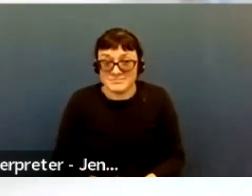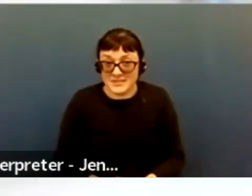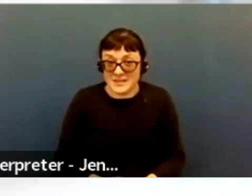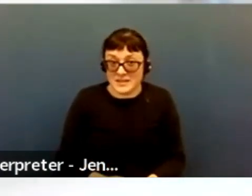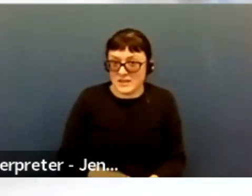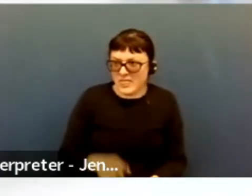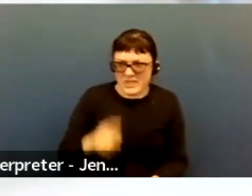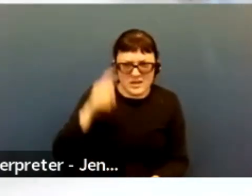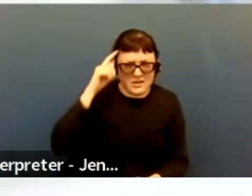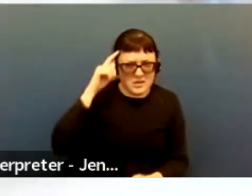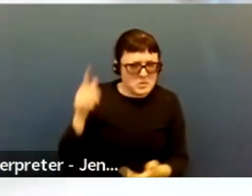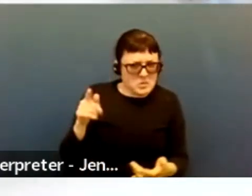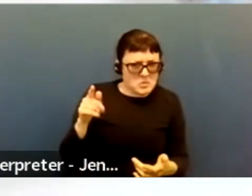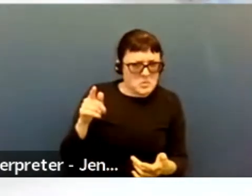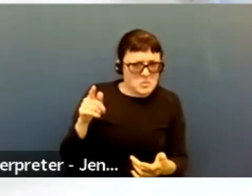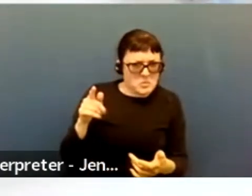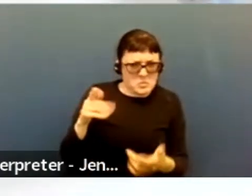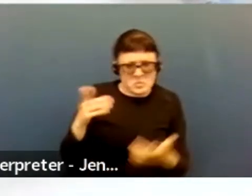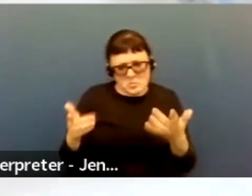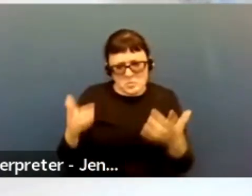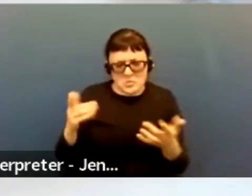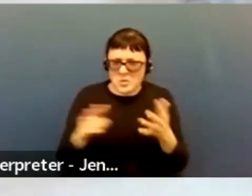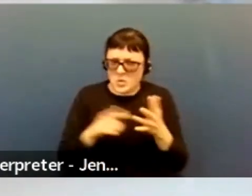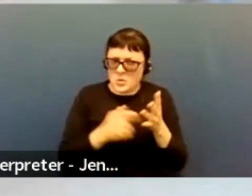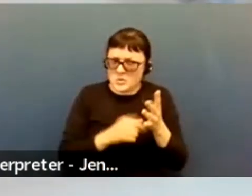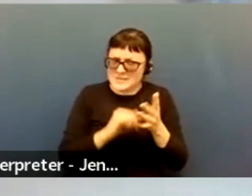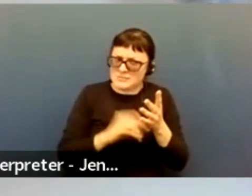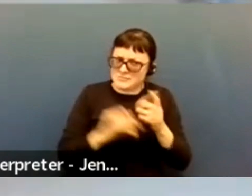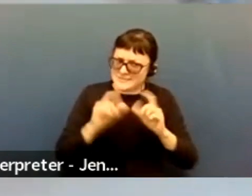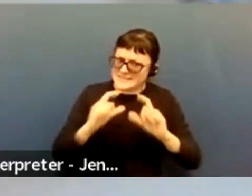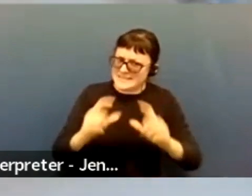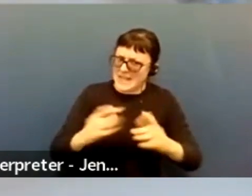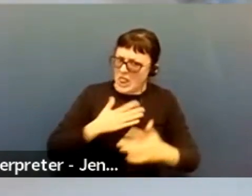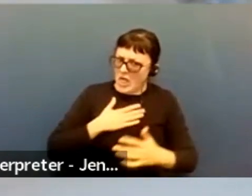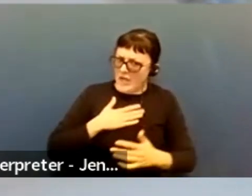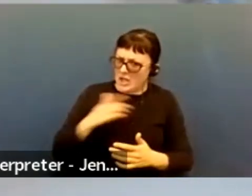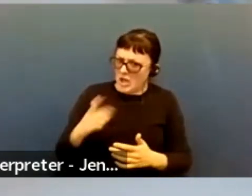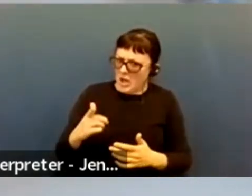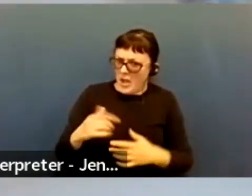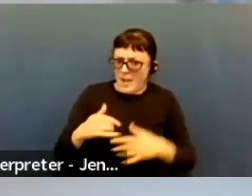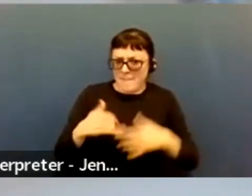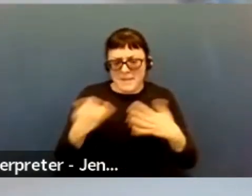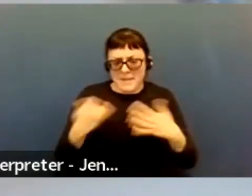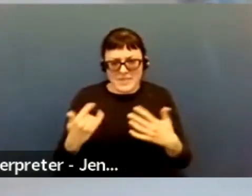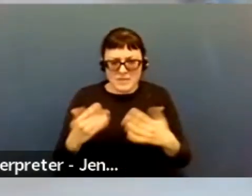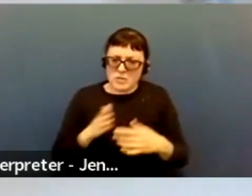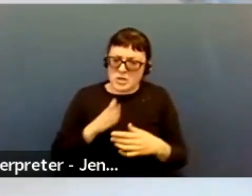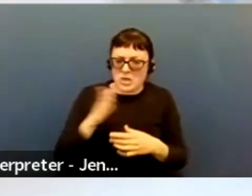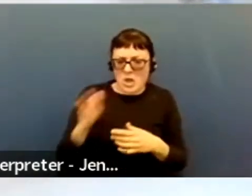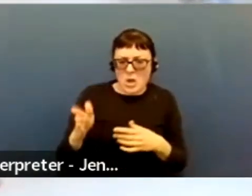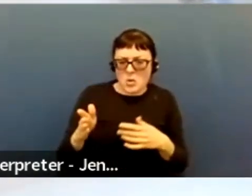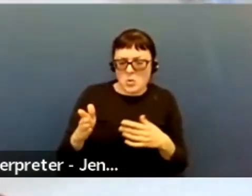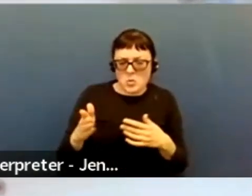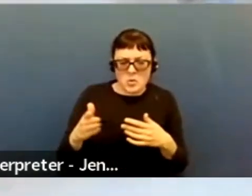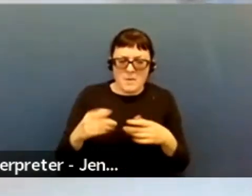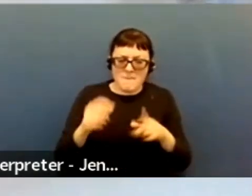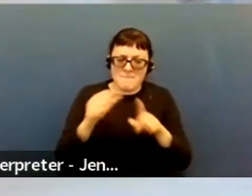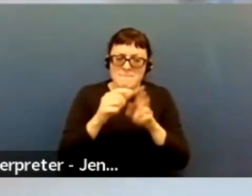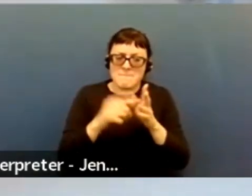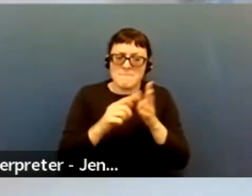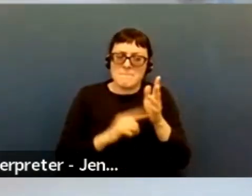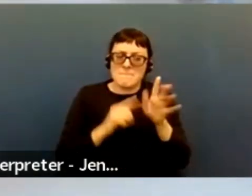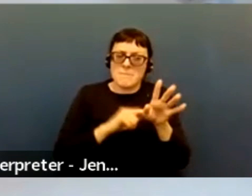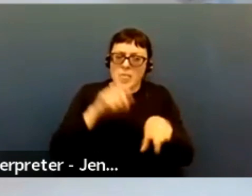know. And also, are they going to go off and go, well, you know, because Orsino's supposed to still like her. Maybe they're